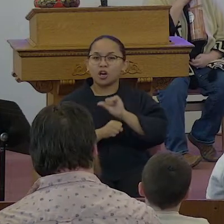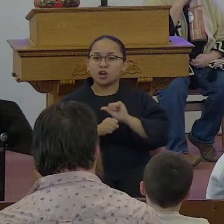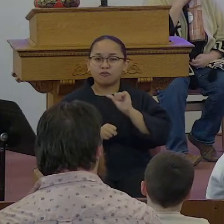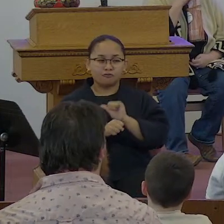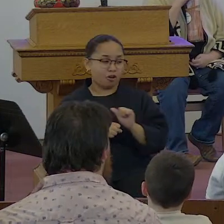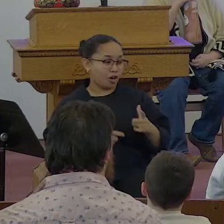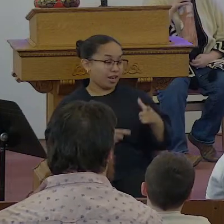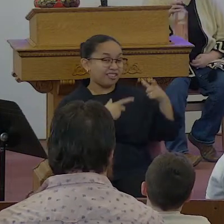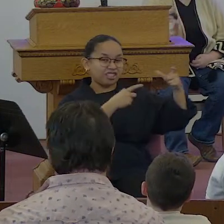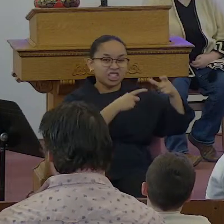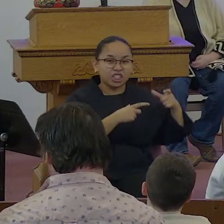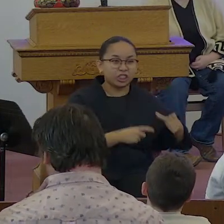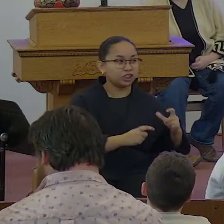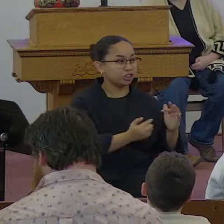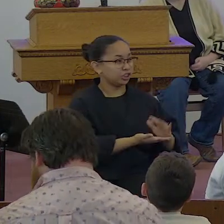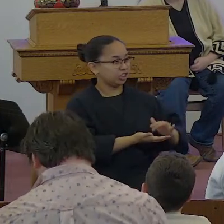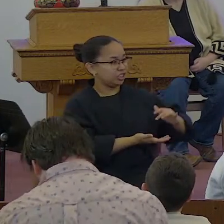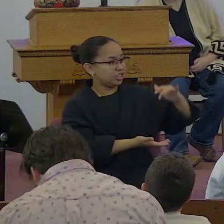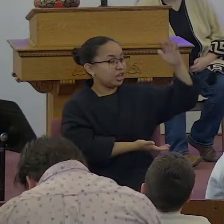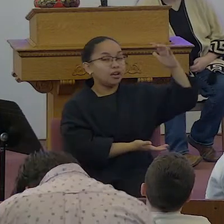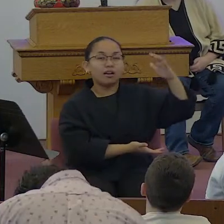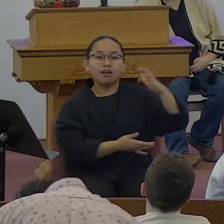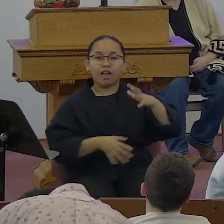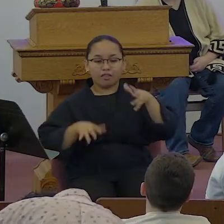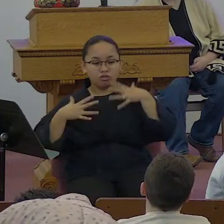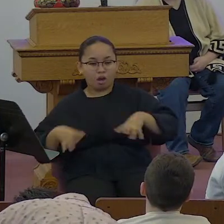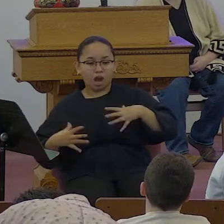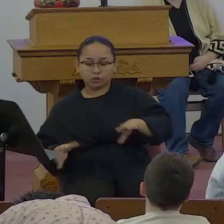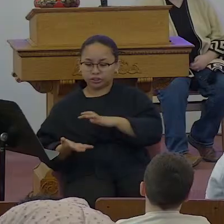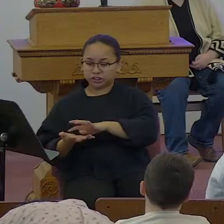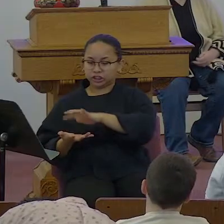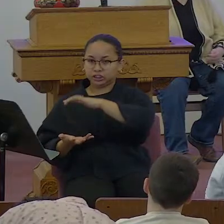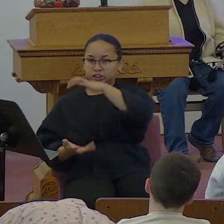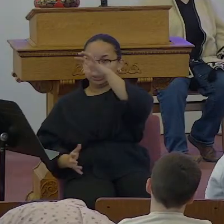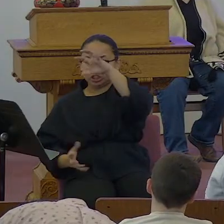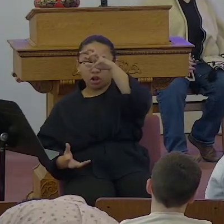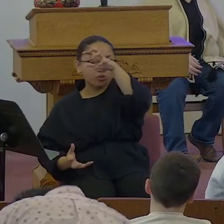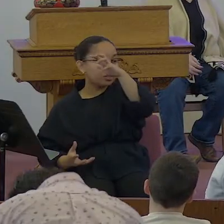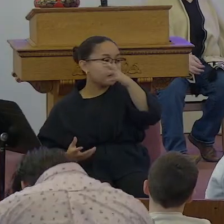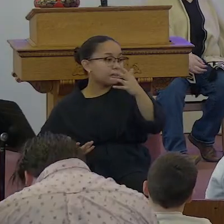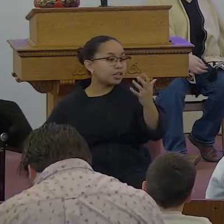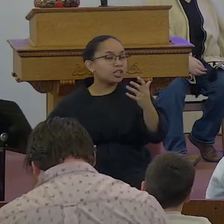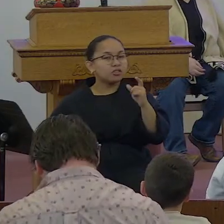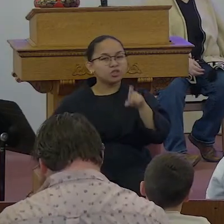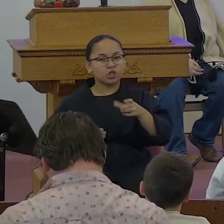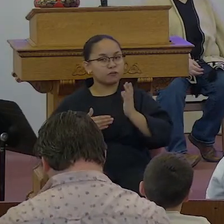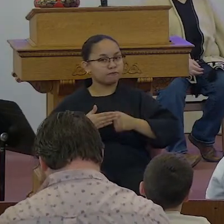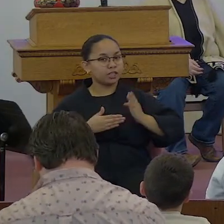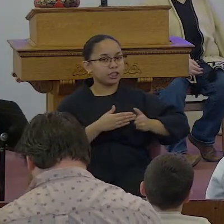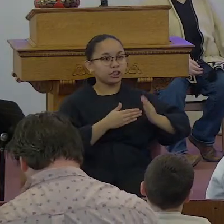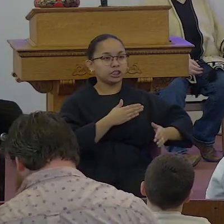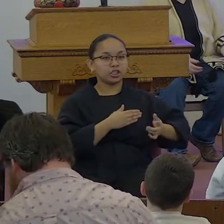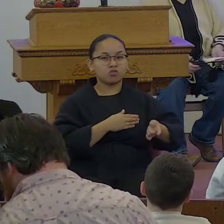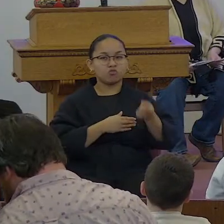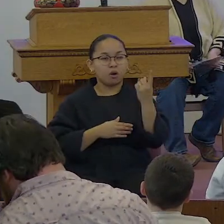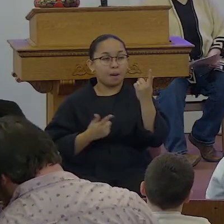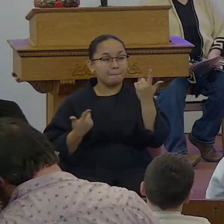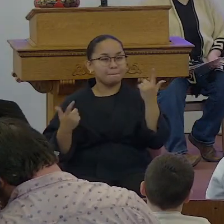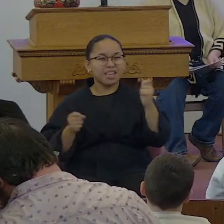the dishes needing doing. So she figured she better finish things all in one big